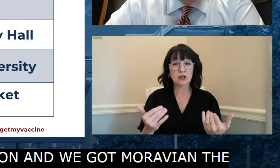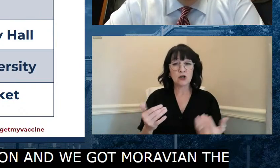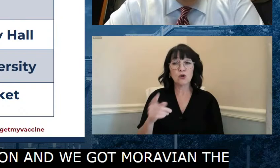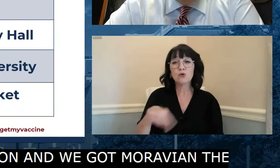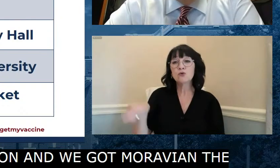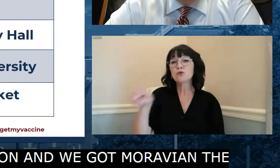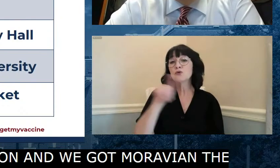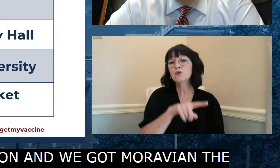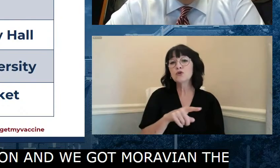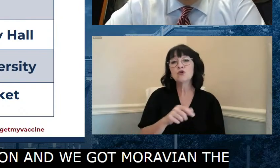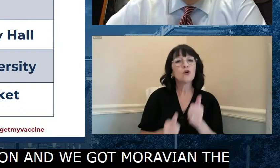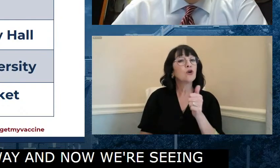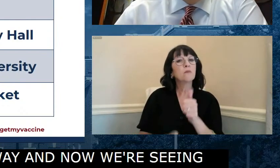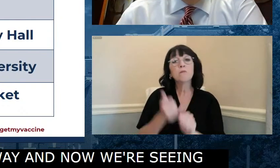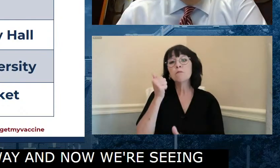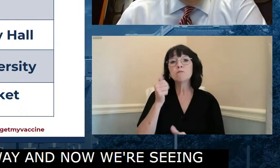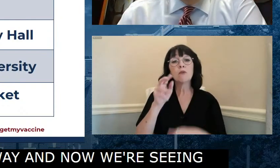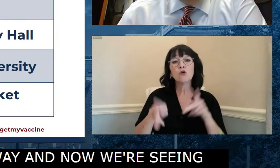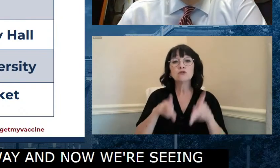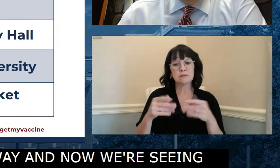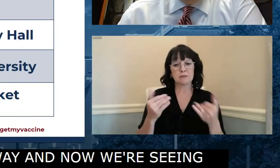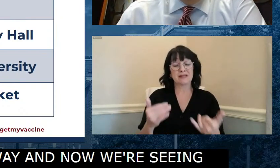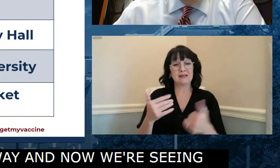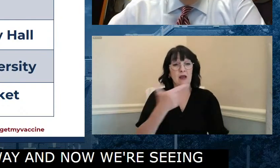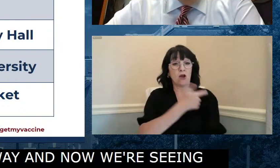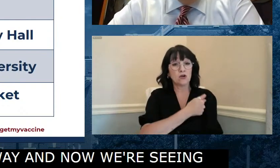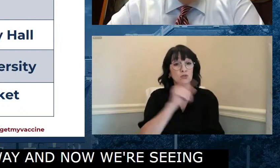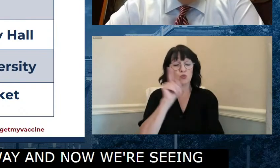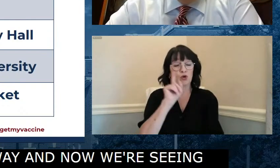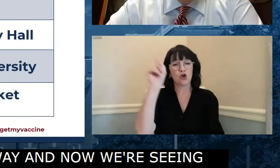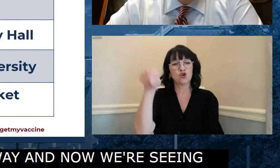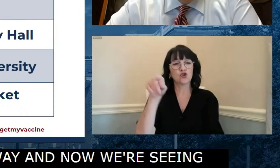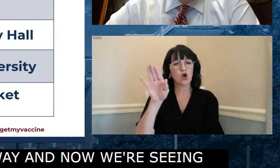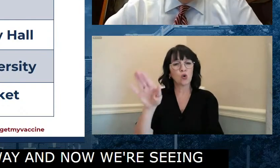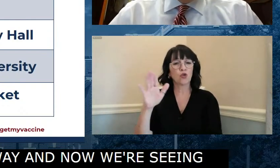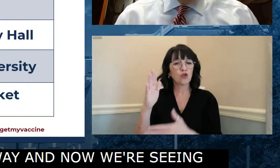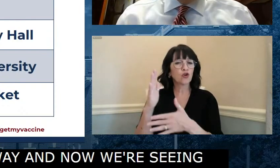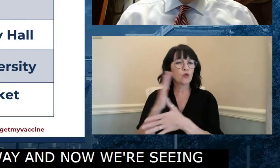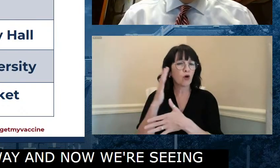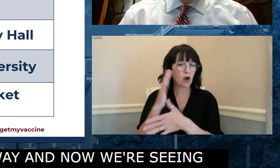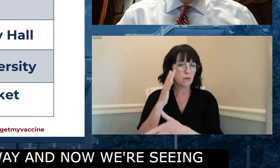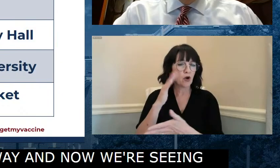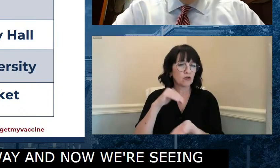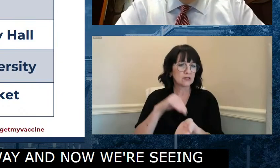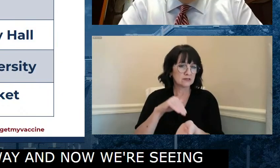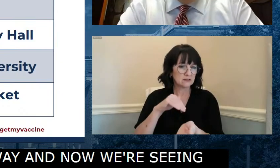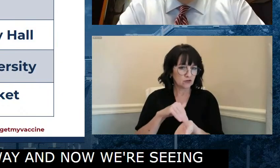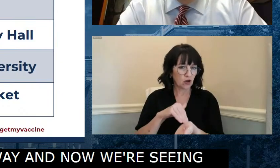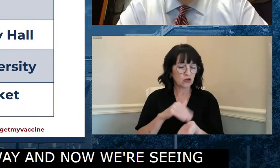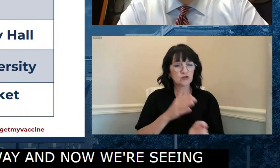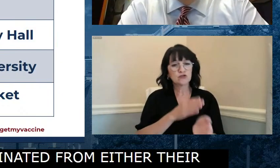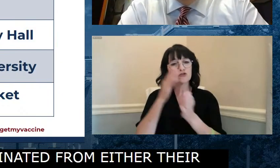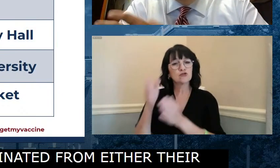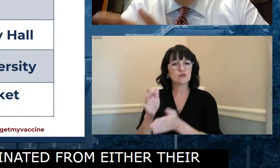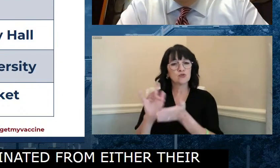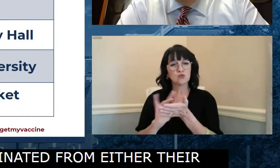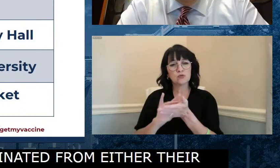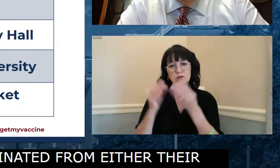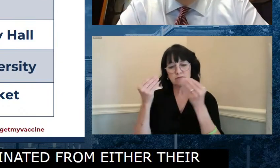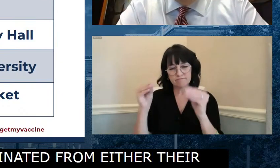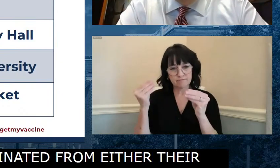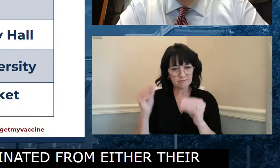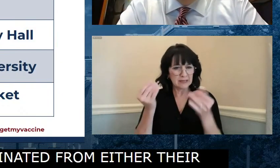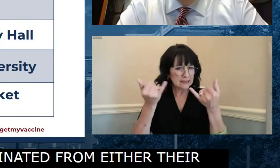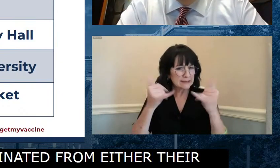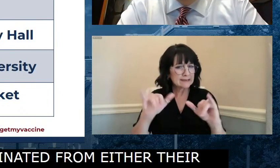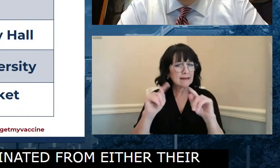some weeks of people getting vaccinated either from their primary care physician or their pharmacies. But we still have teams that are out there in the community.